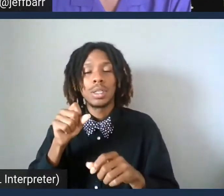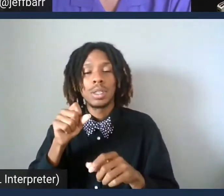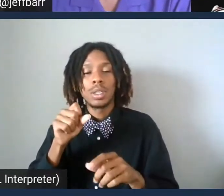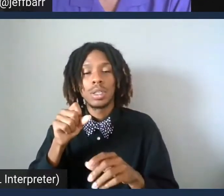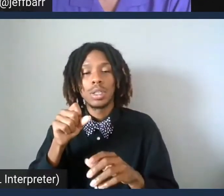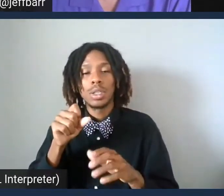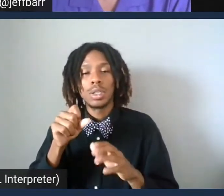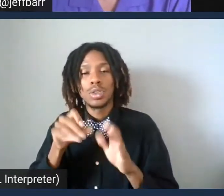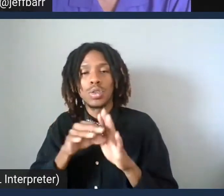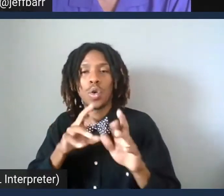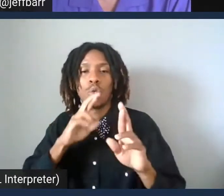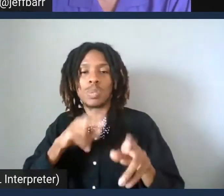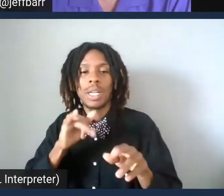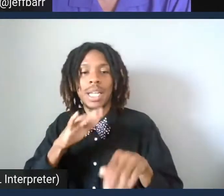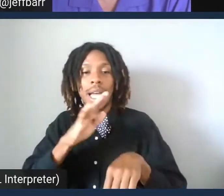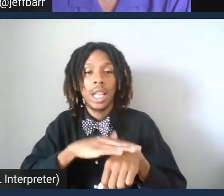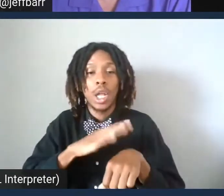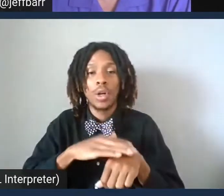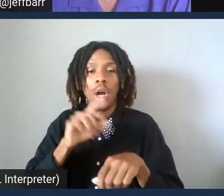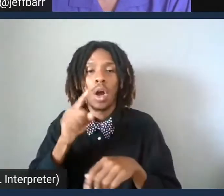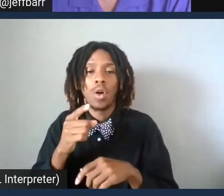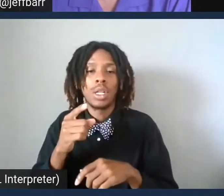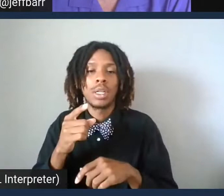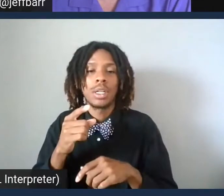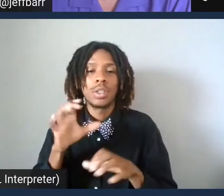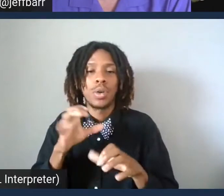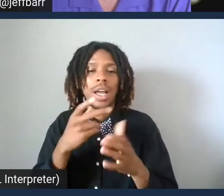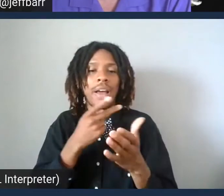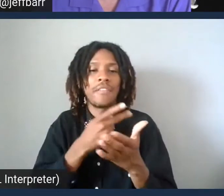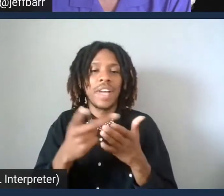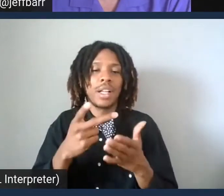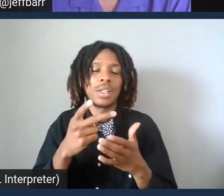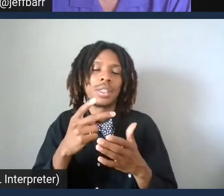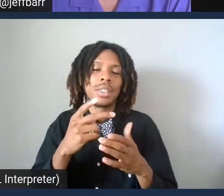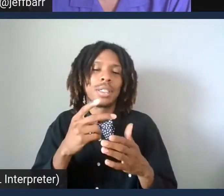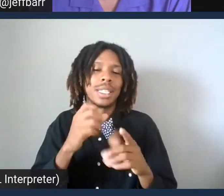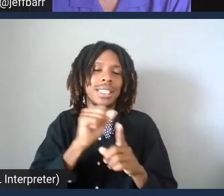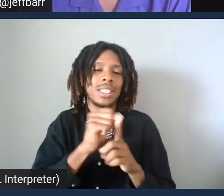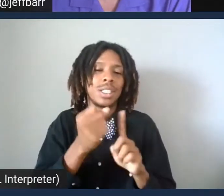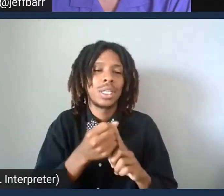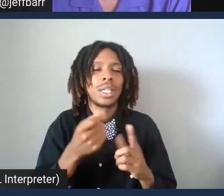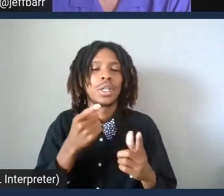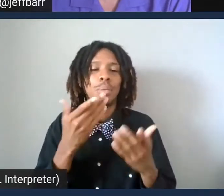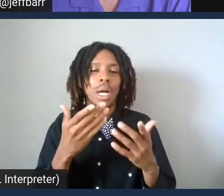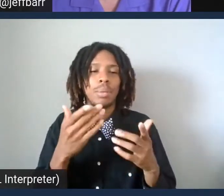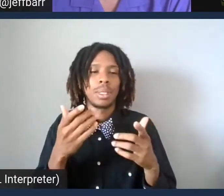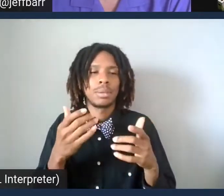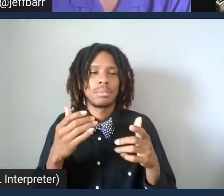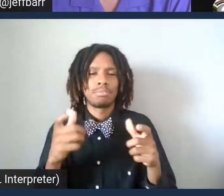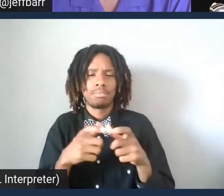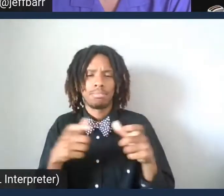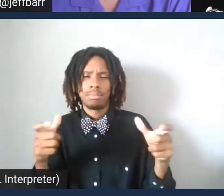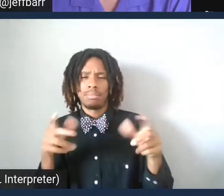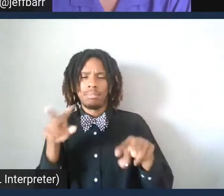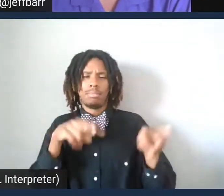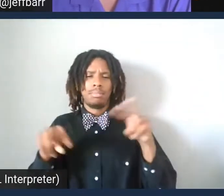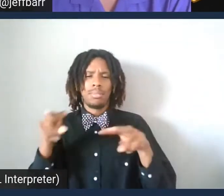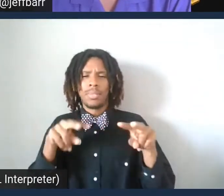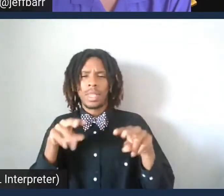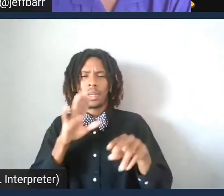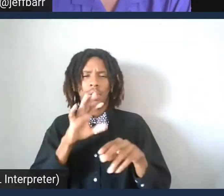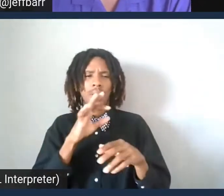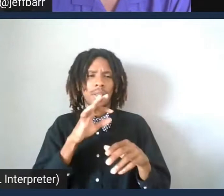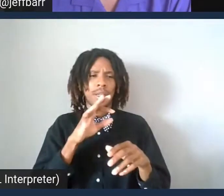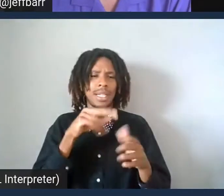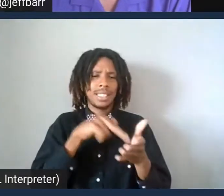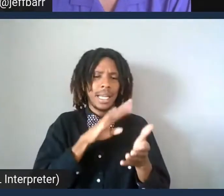respond to that alert only during a failure scenario. That's when you will probably scale out your standby and failover.